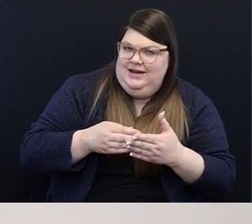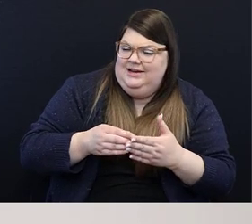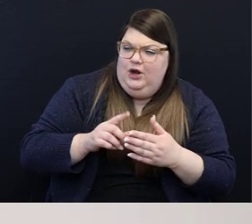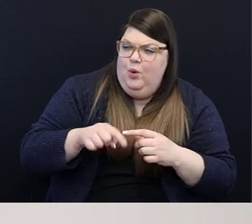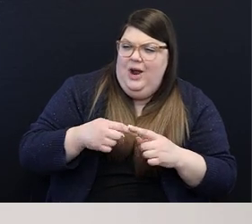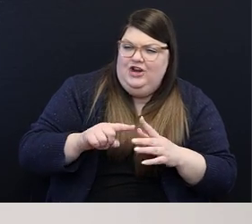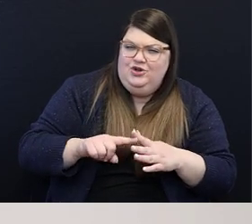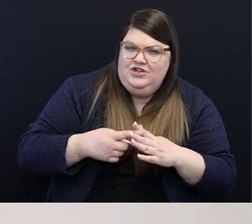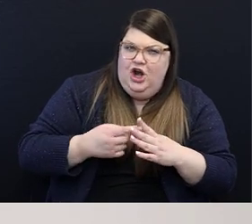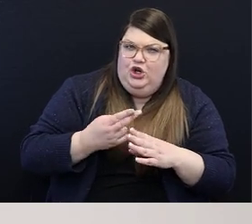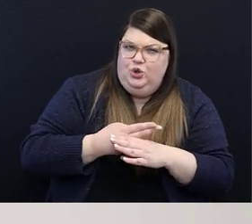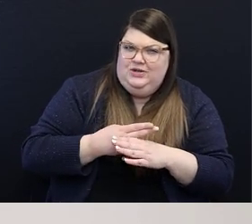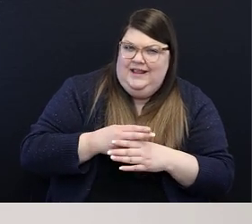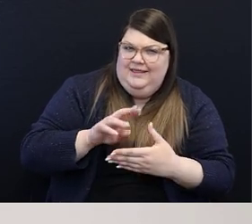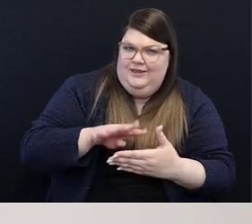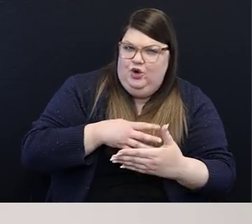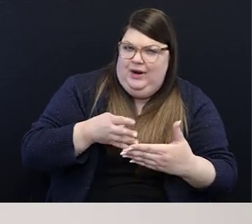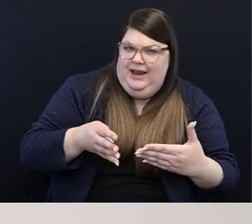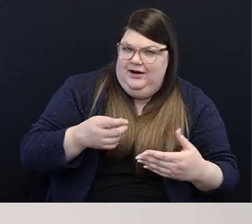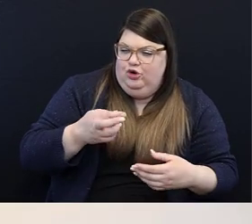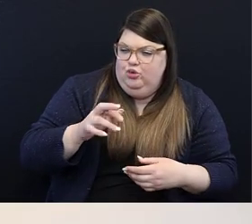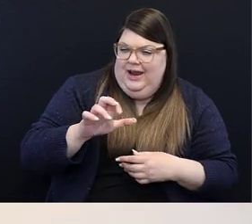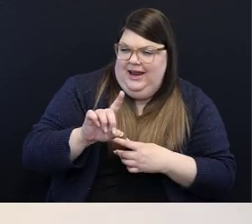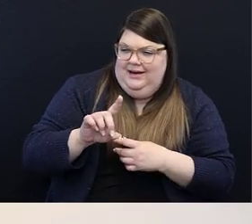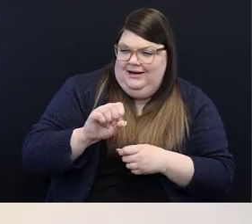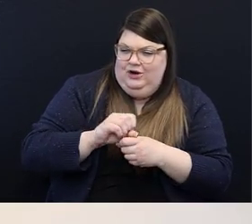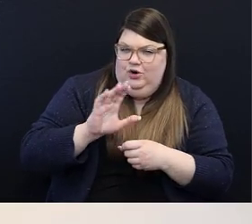did you start using the grid?